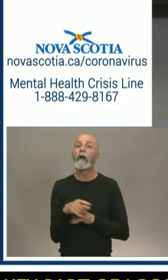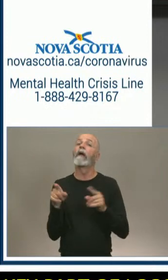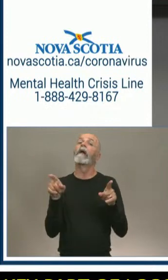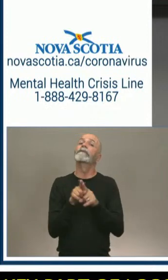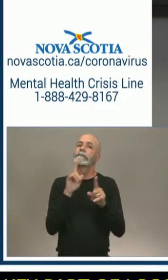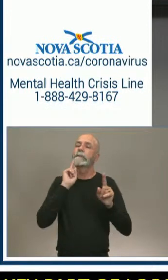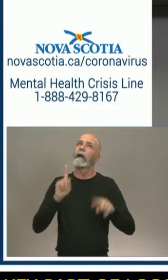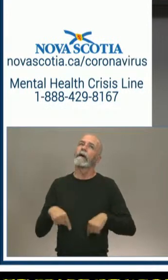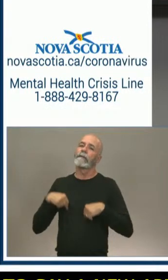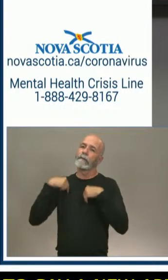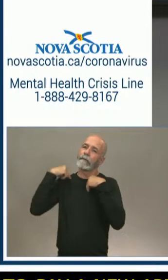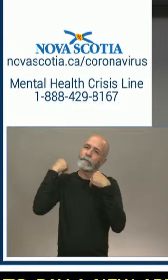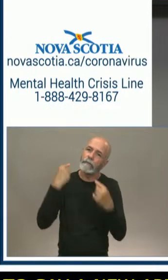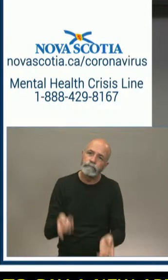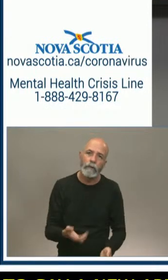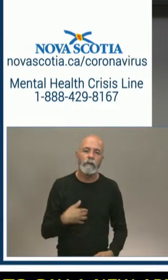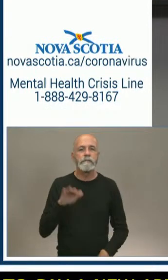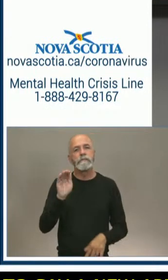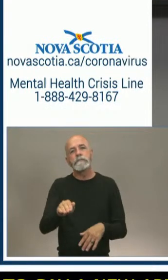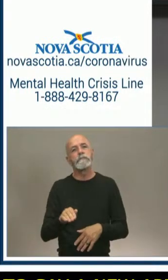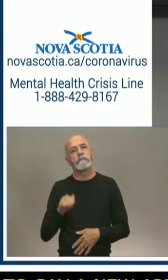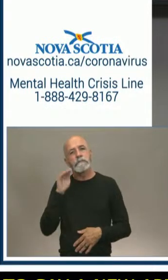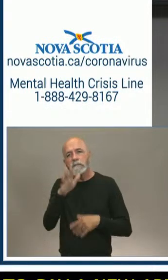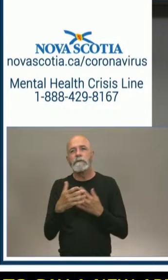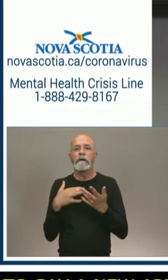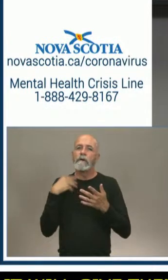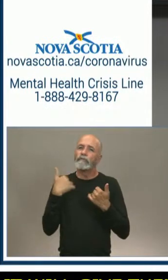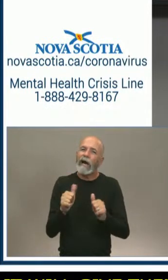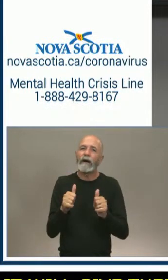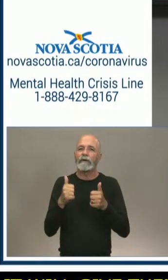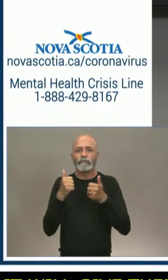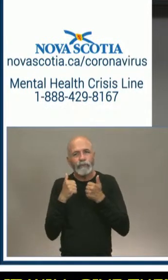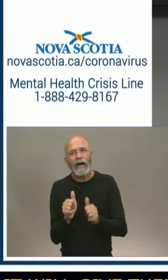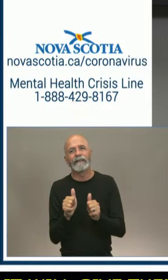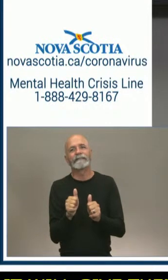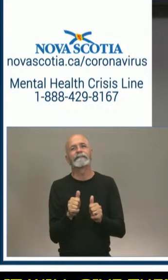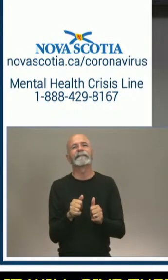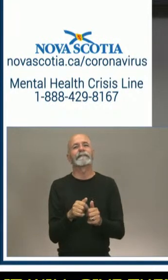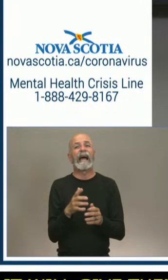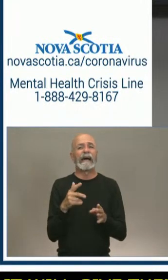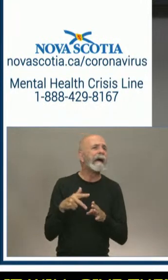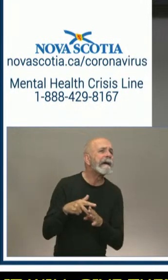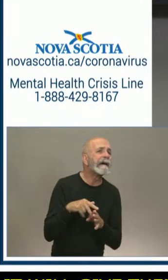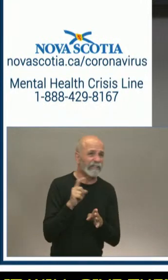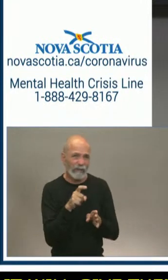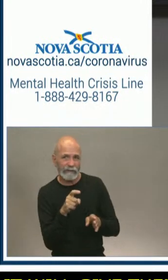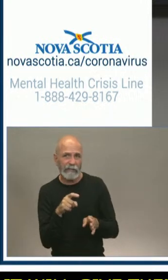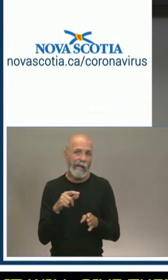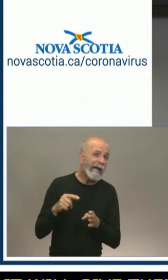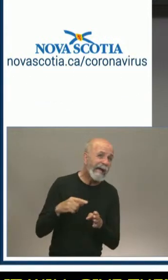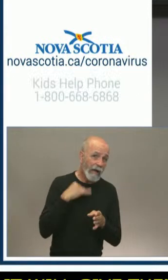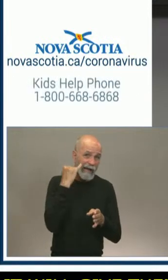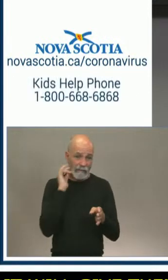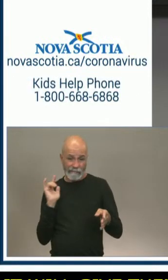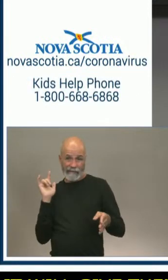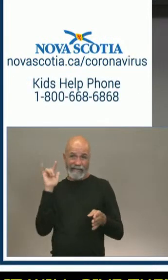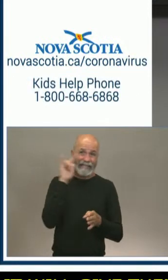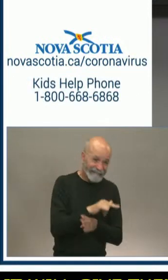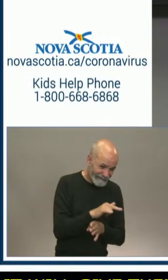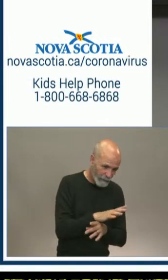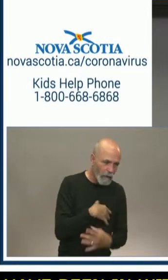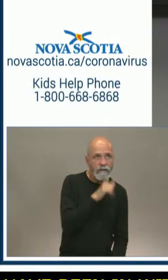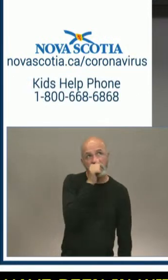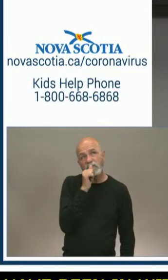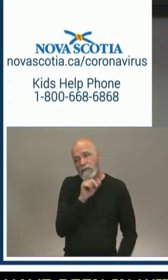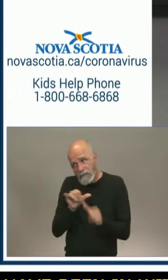throughout the pandemic. Not only have they been required to isolate for 14 days every time they come home from work, but